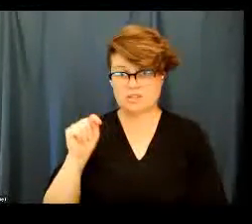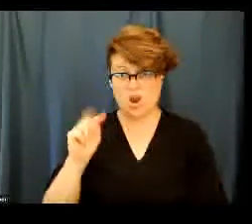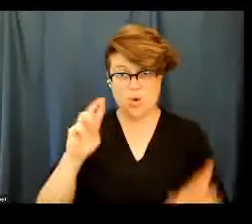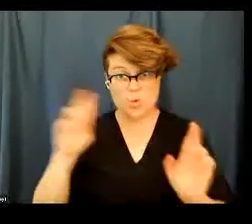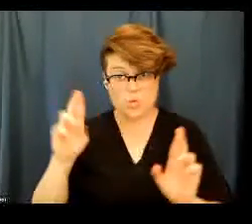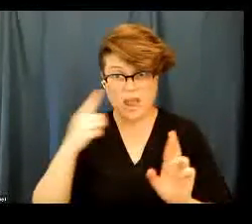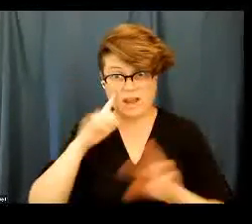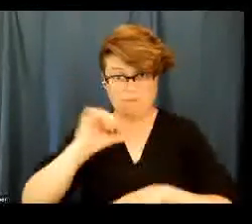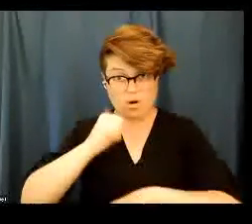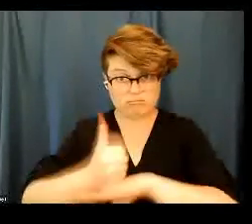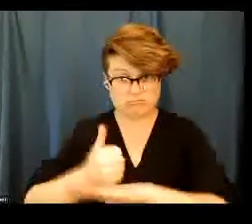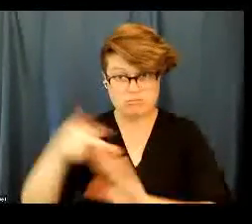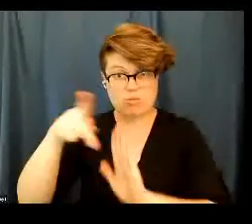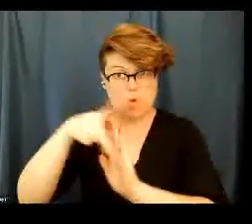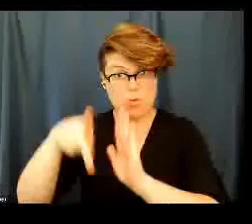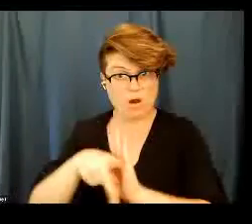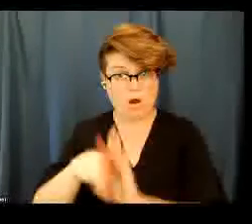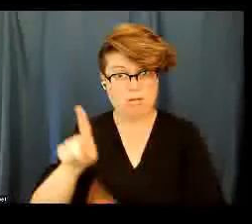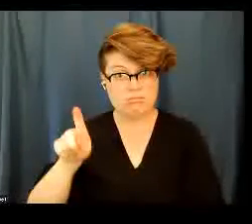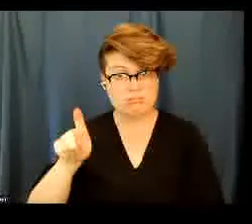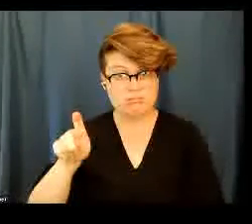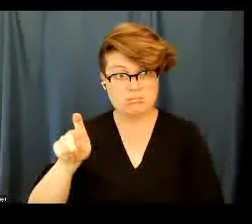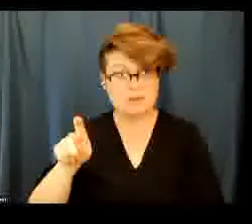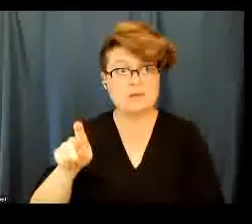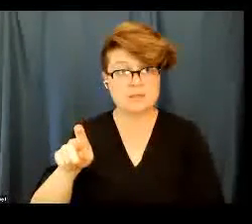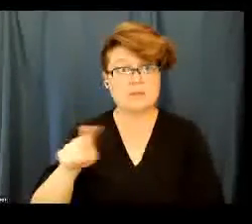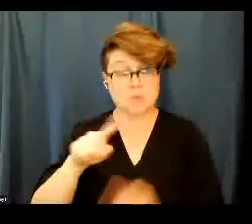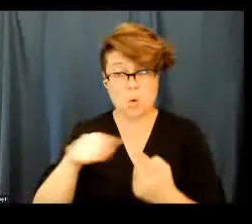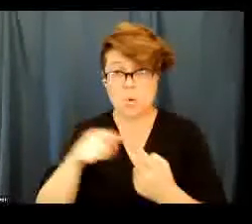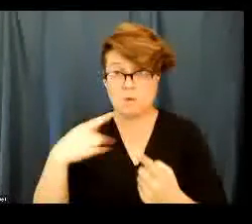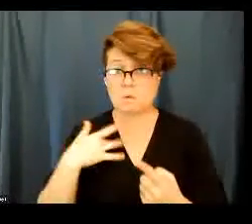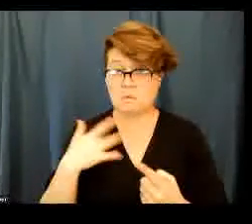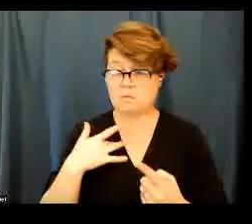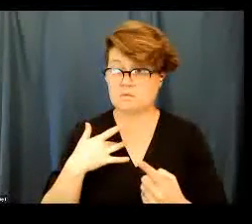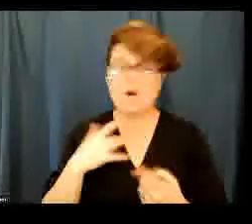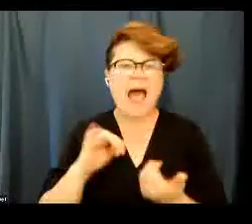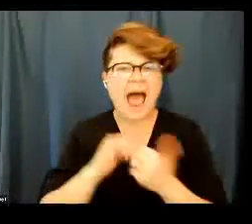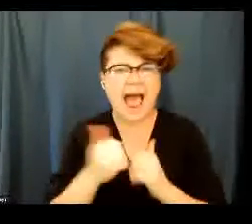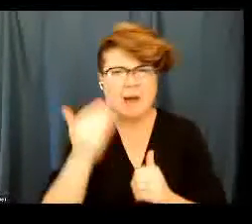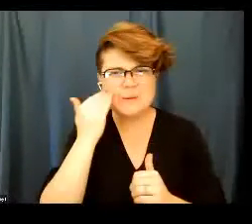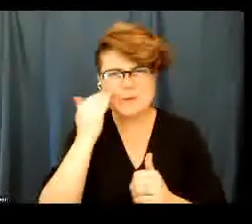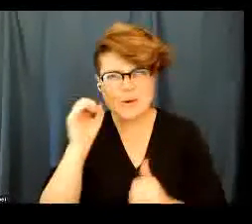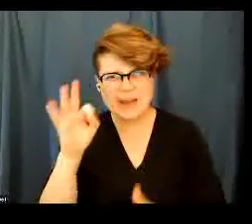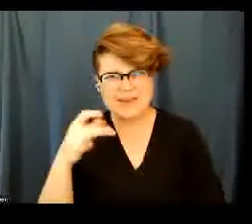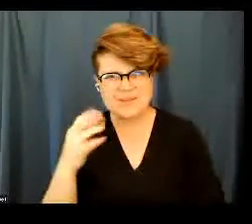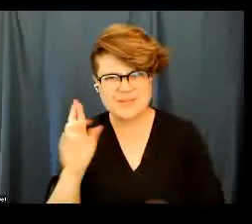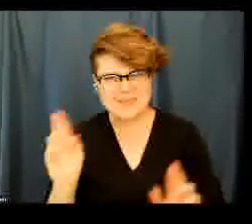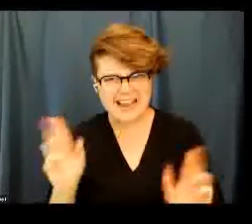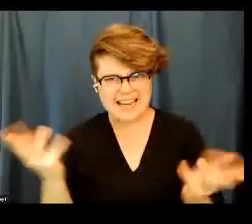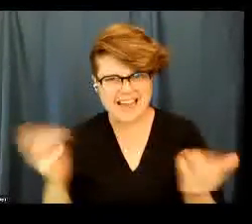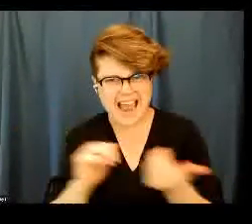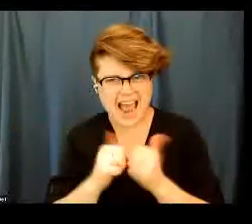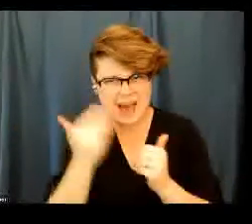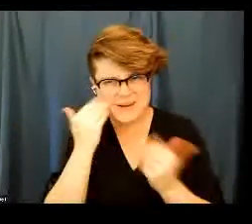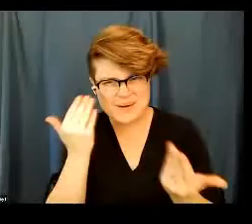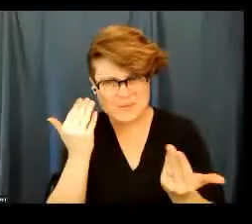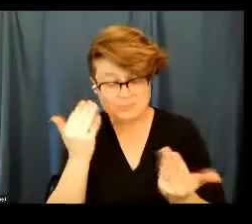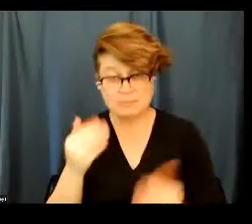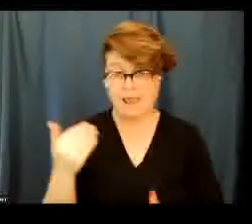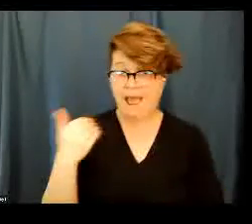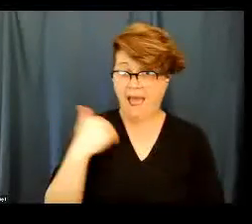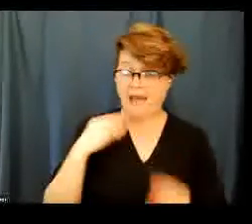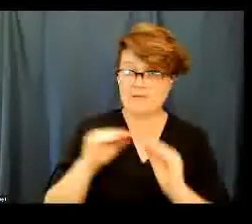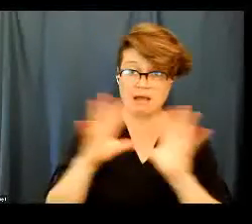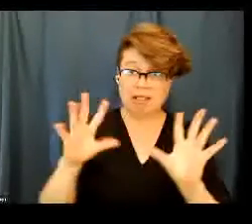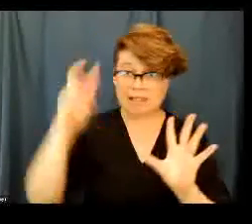And so some steps to being ready is, does your SART have a clearly defined purpose, right? Have you